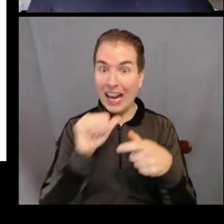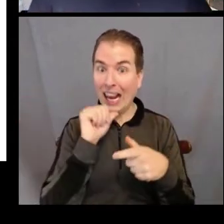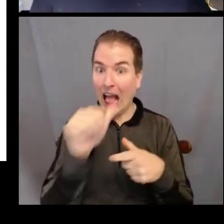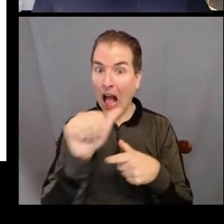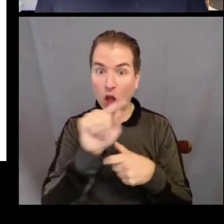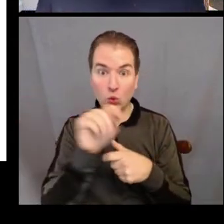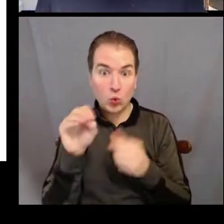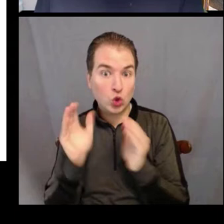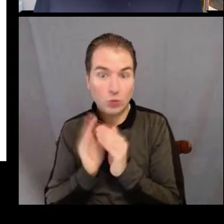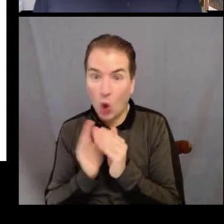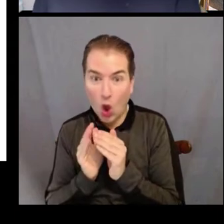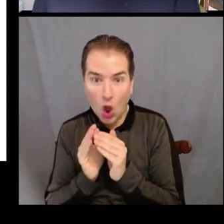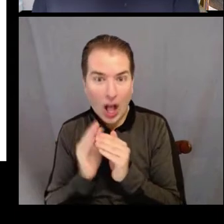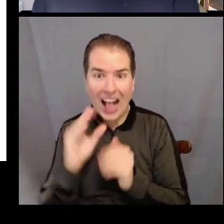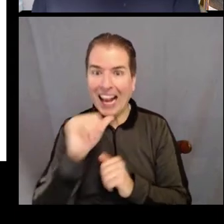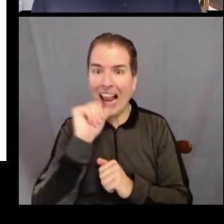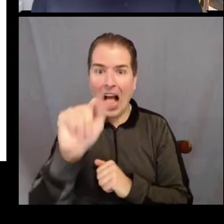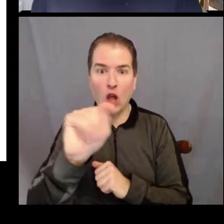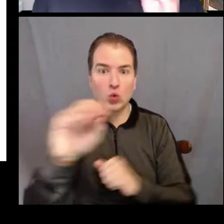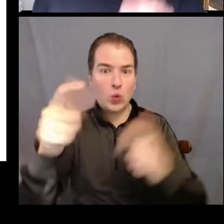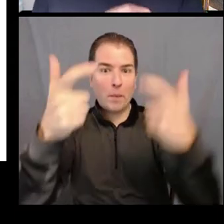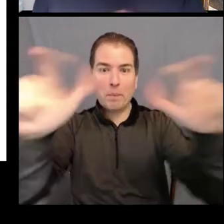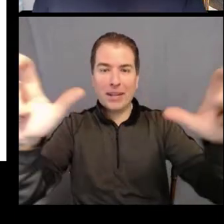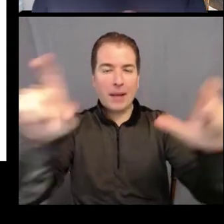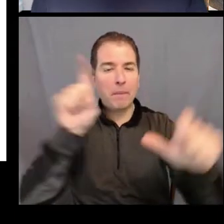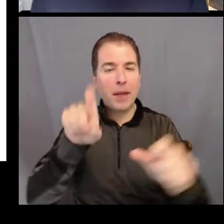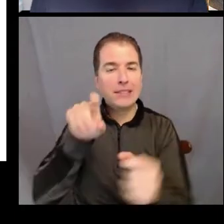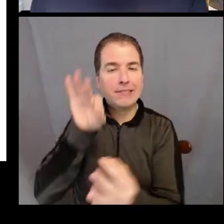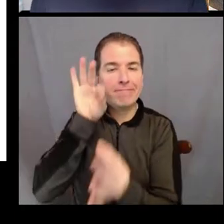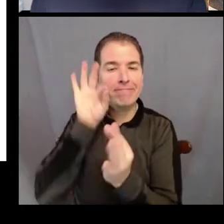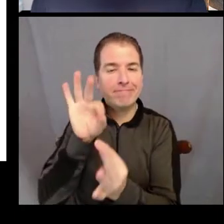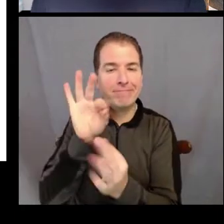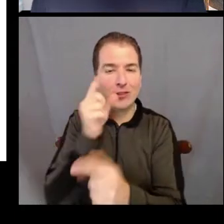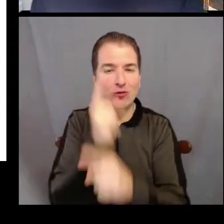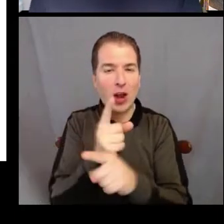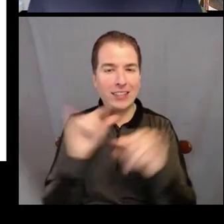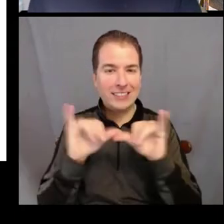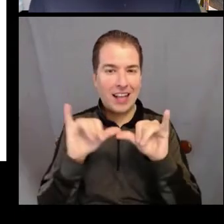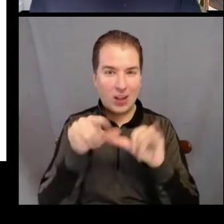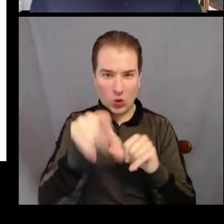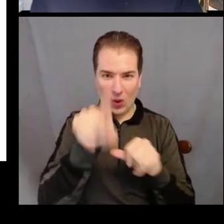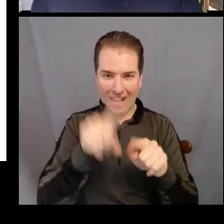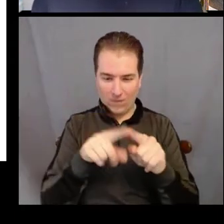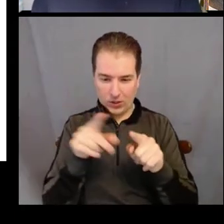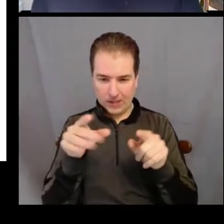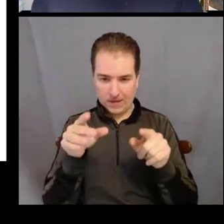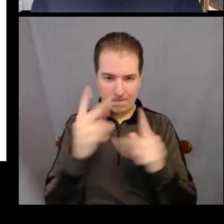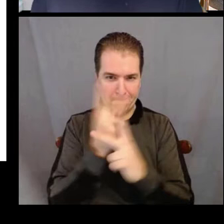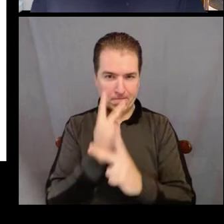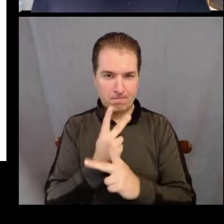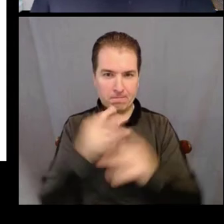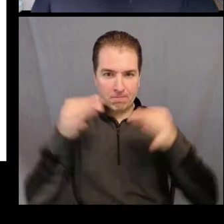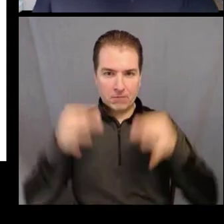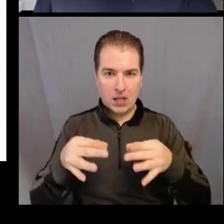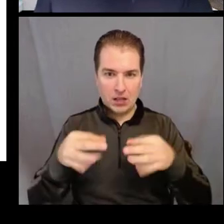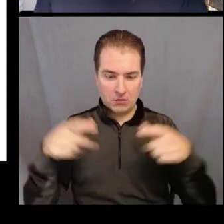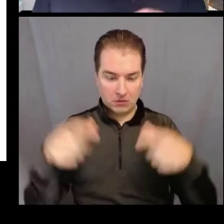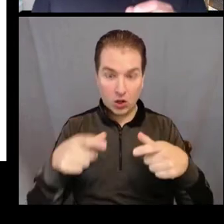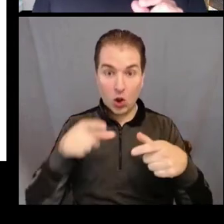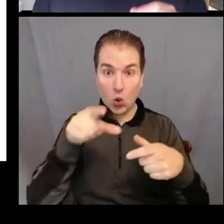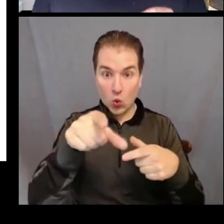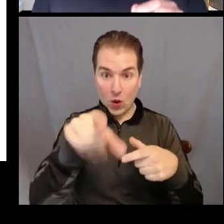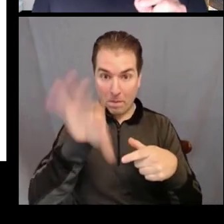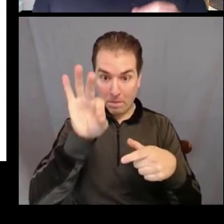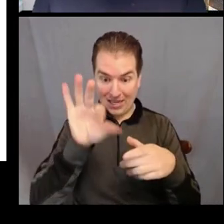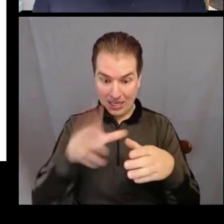too big and it doesn't need to be too small. It needs to be large enough to be managed. In fact, a good rule of thumb is